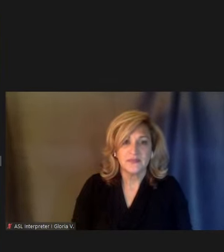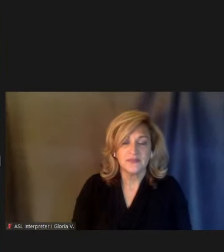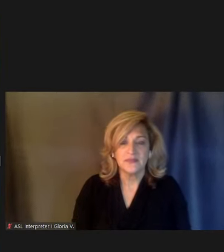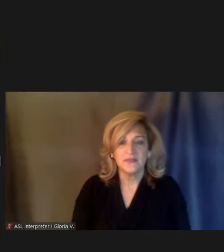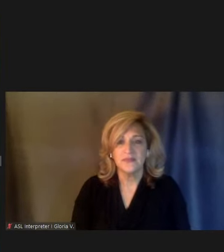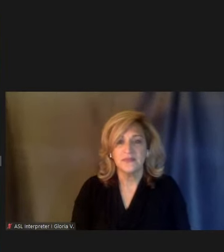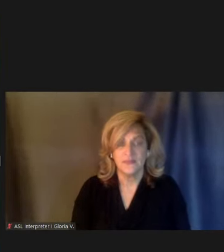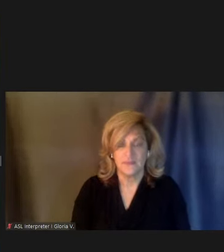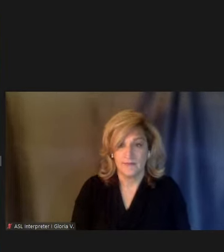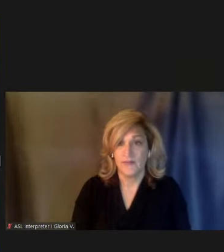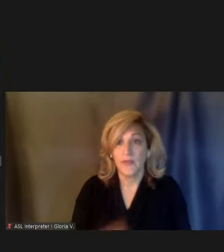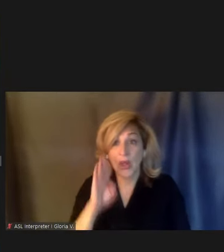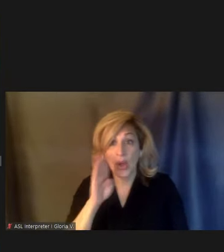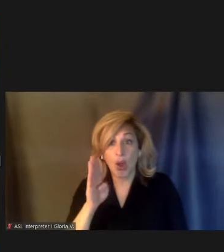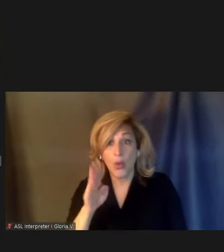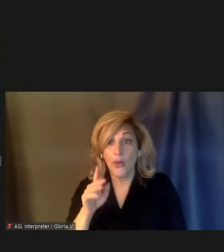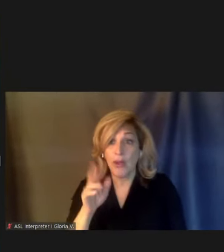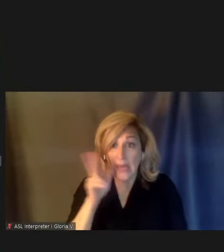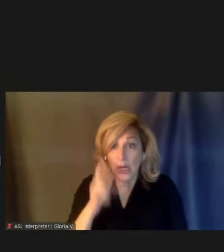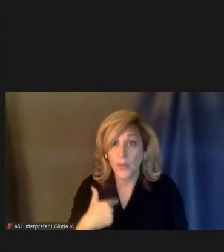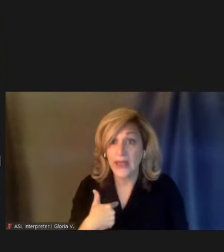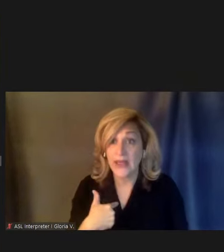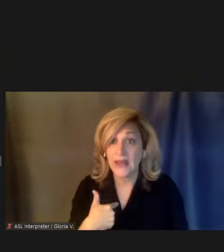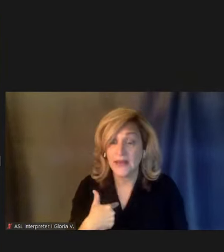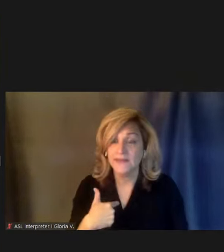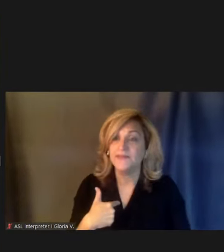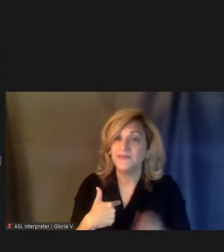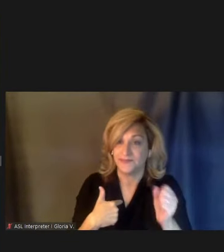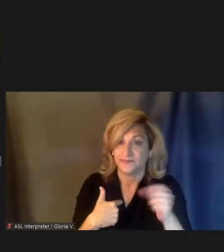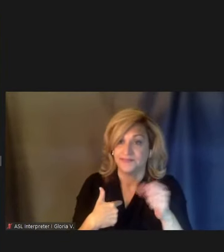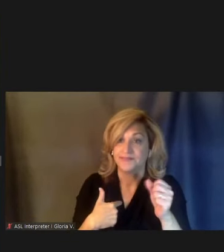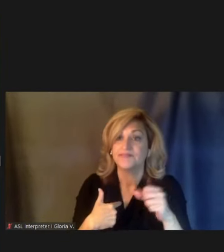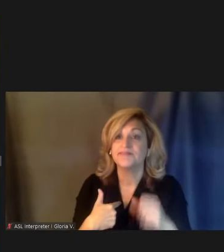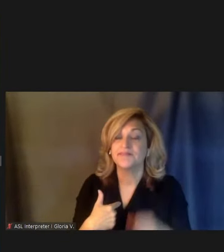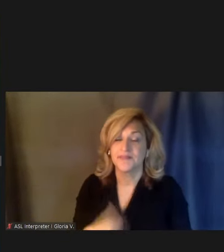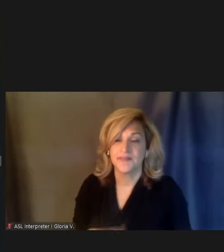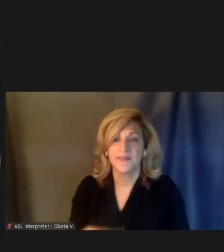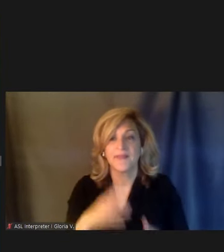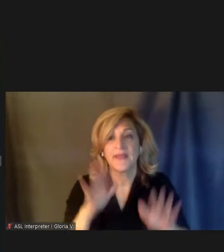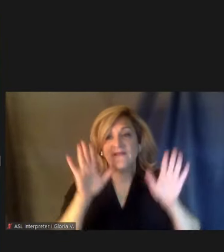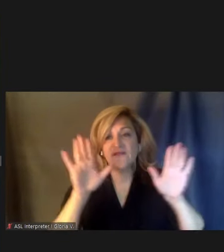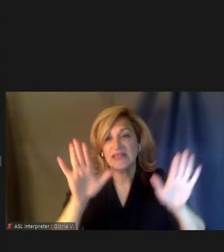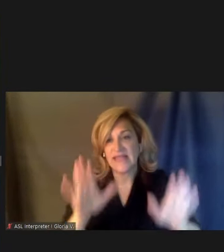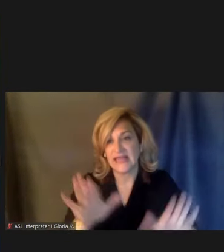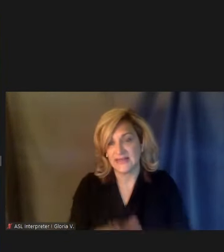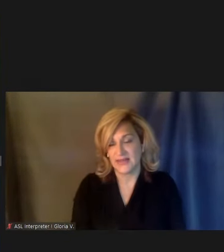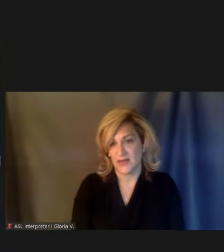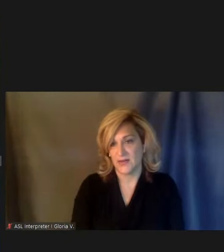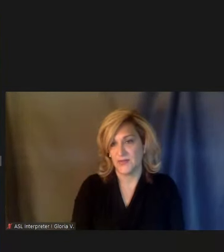Hello, do you hear me? Yes. Okay, fantastic.